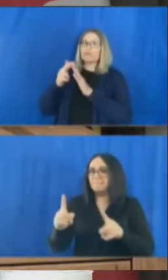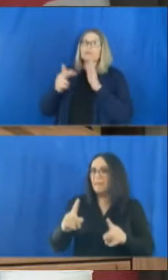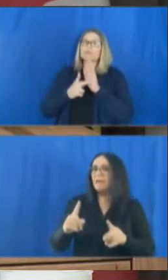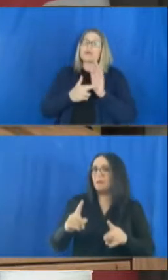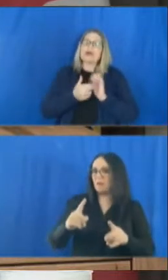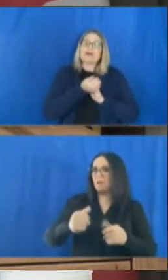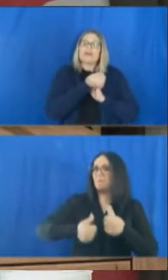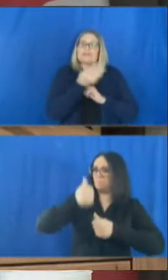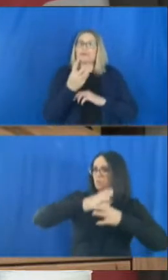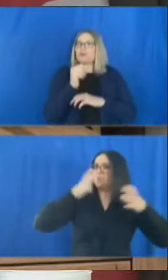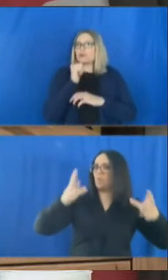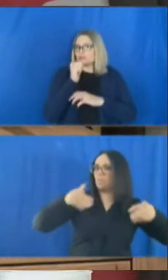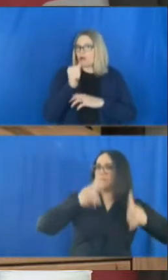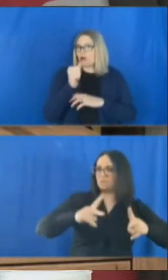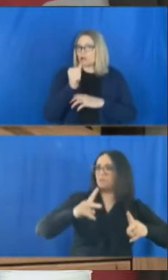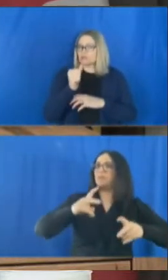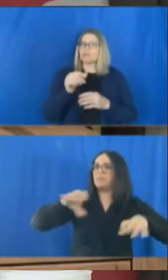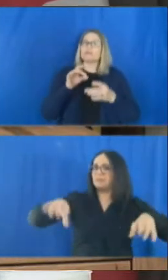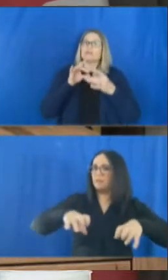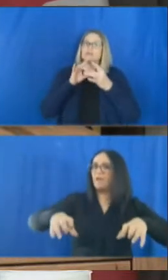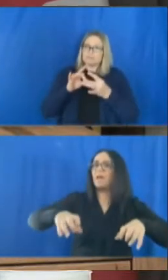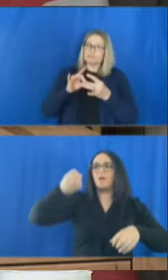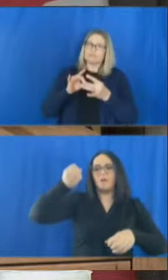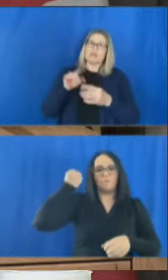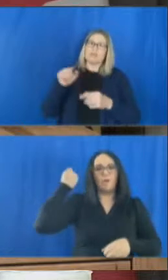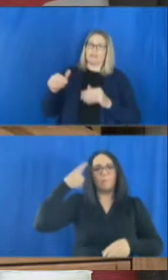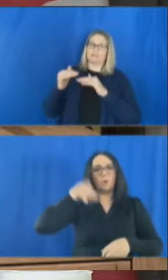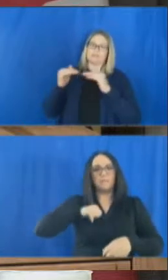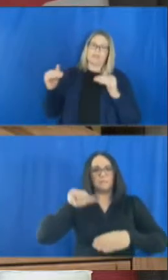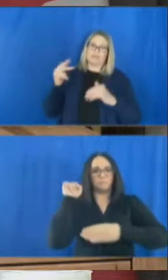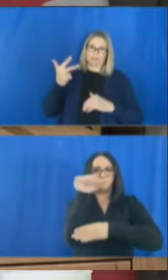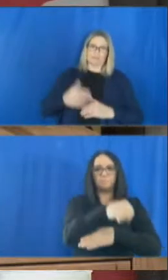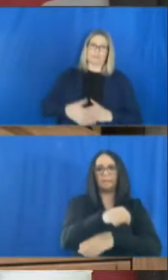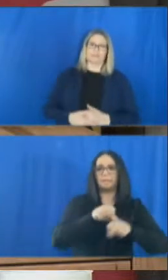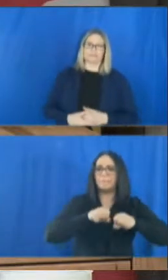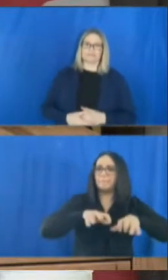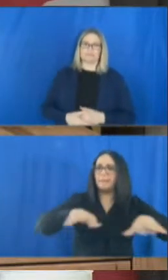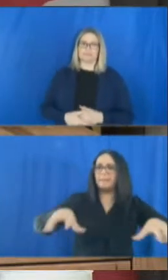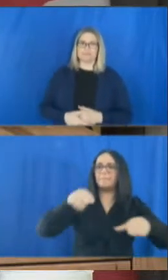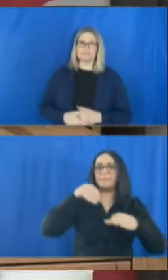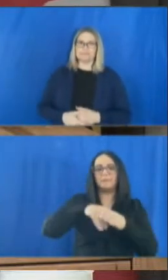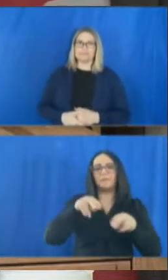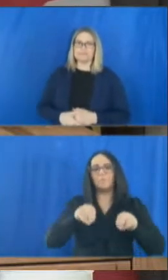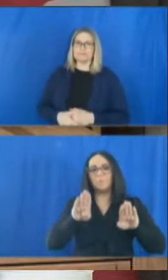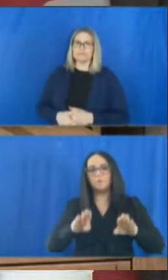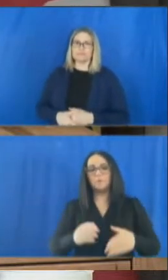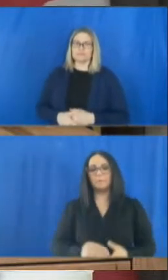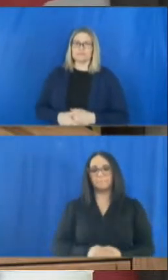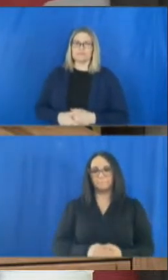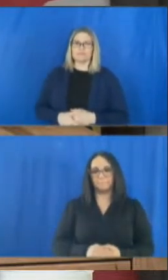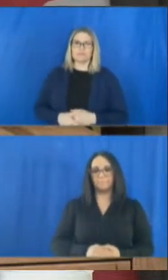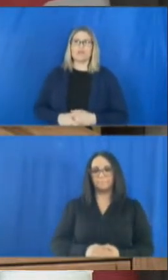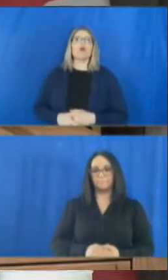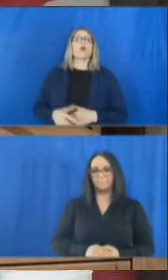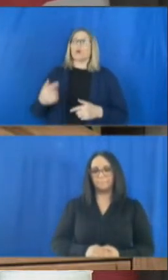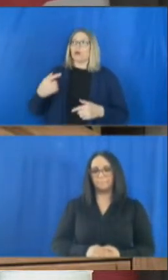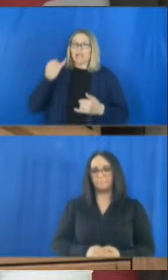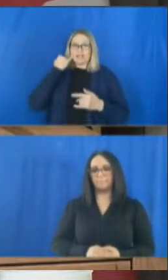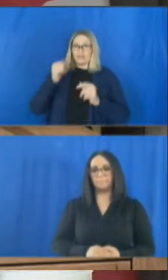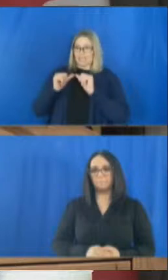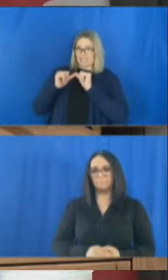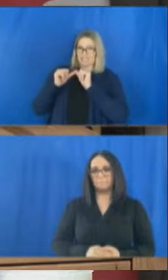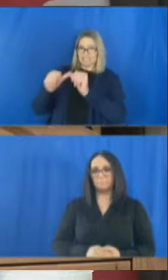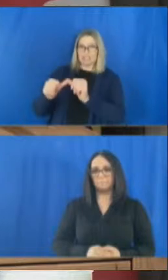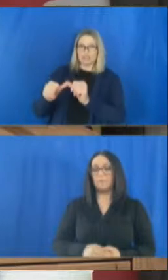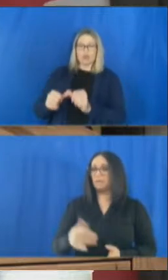on, a path that has taken us back to Level 2 and will allow us to continue to remove restrictions and